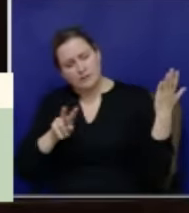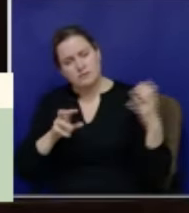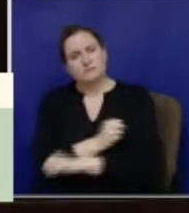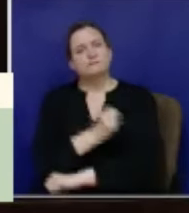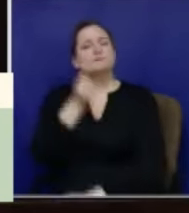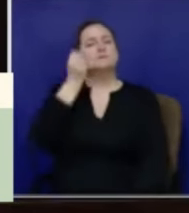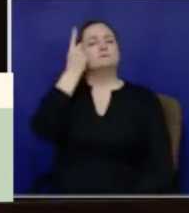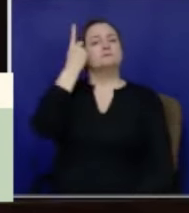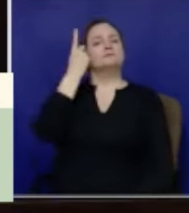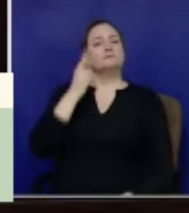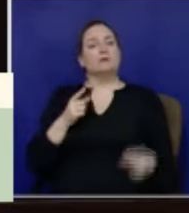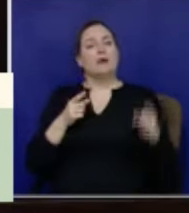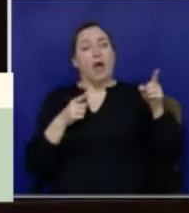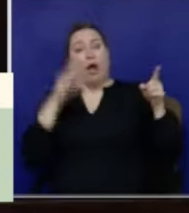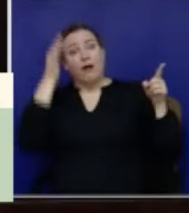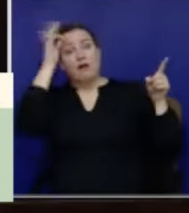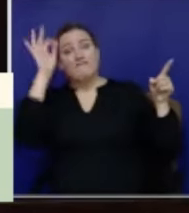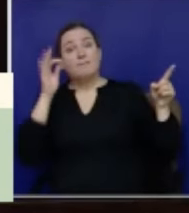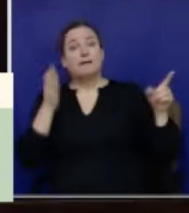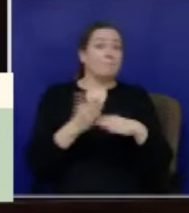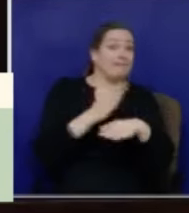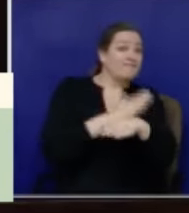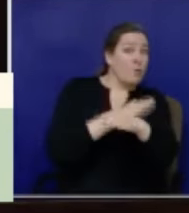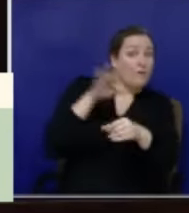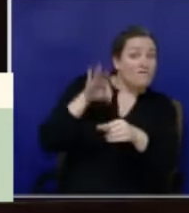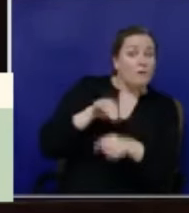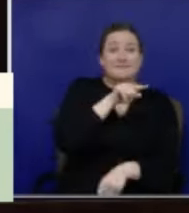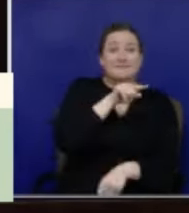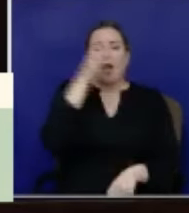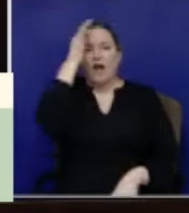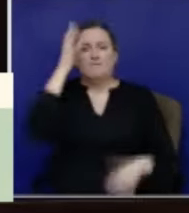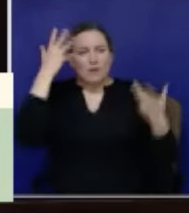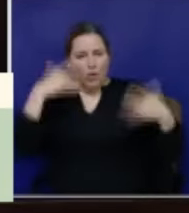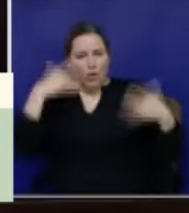what the Executive signed ourselves to and ratify? Honourable Member, your time is now expired.